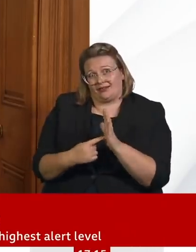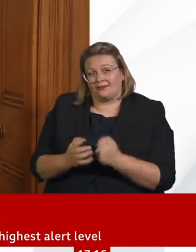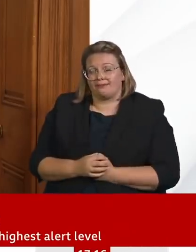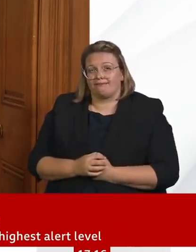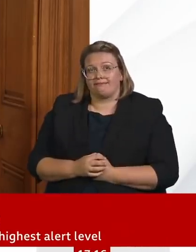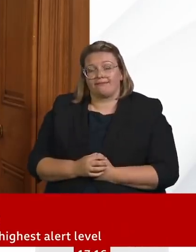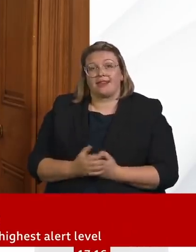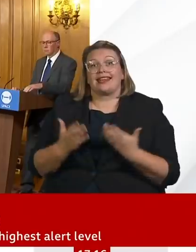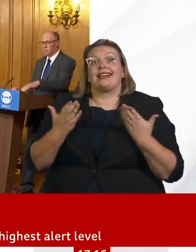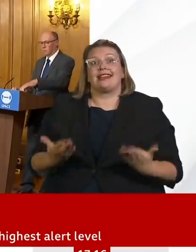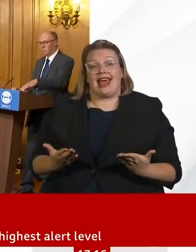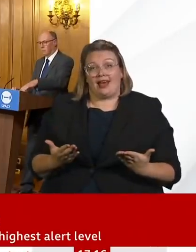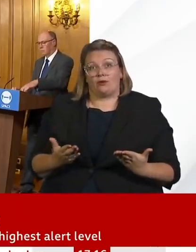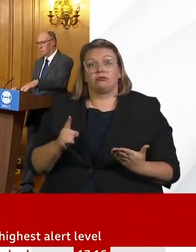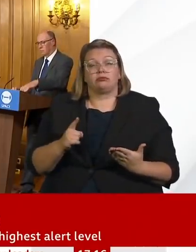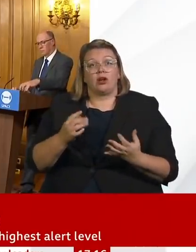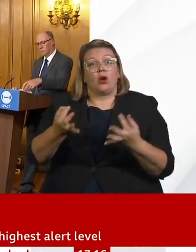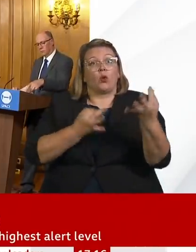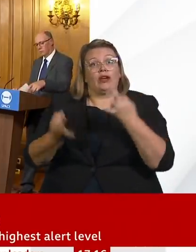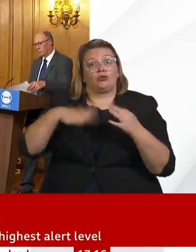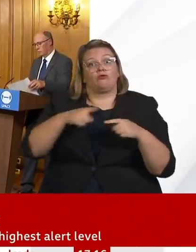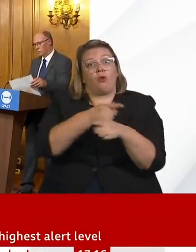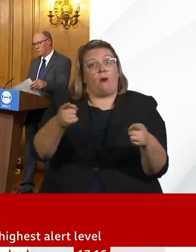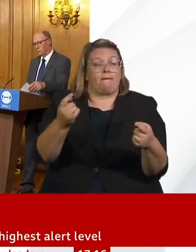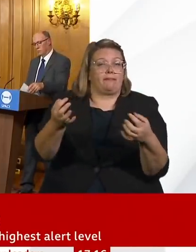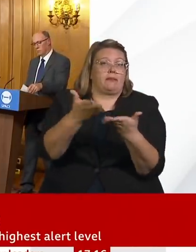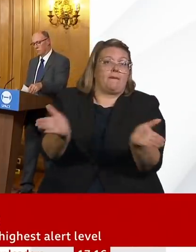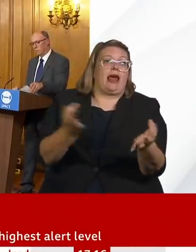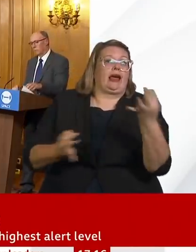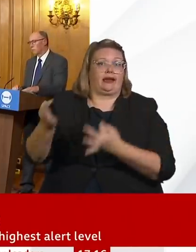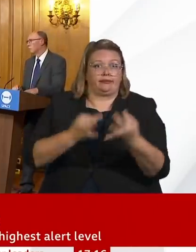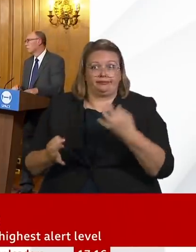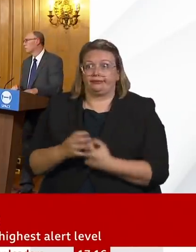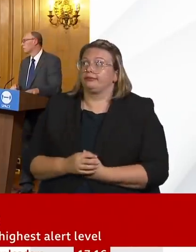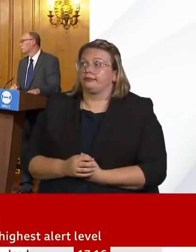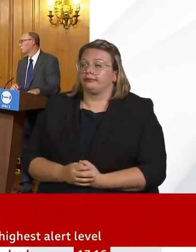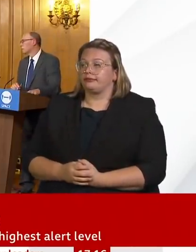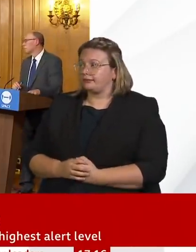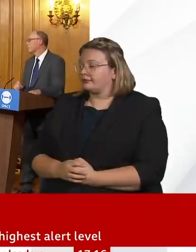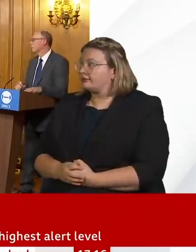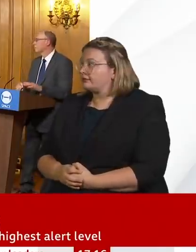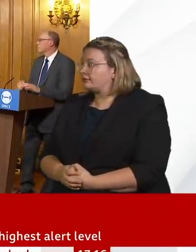questions from the public. Can we have our first question, please?